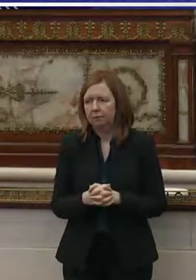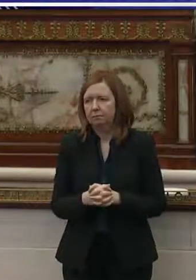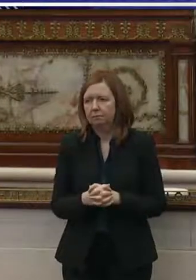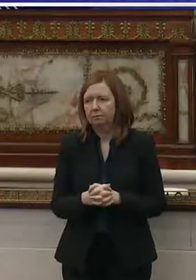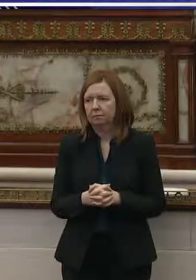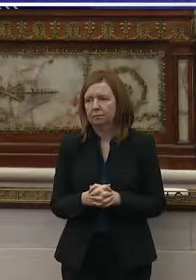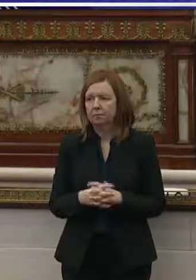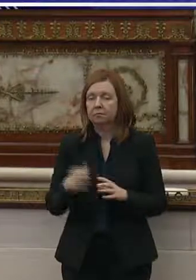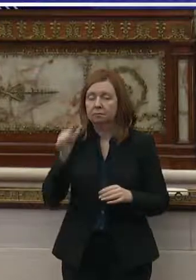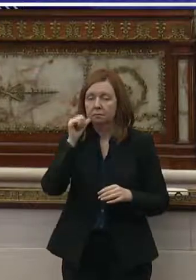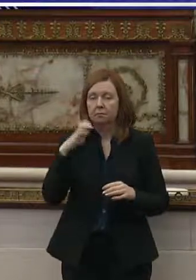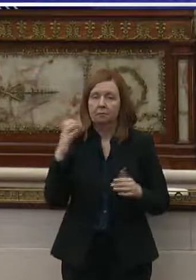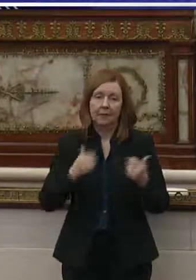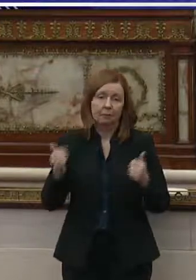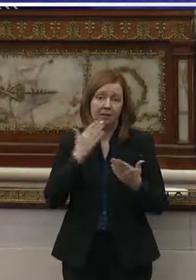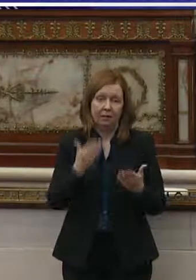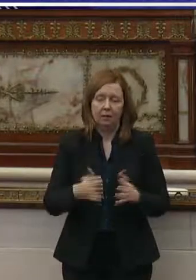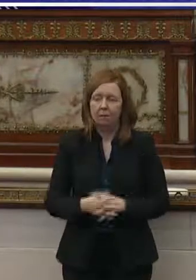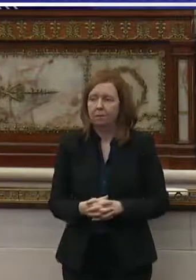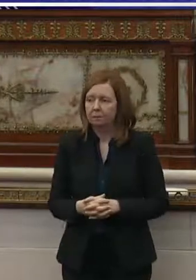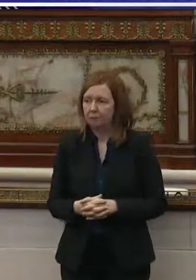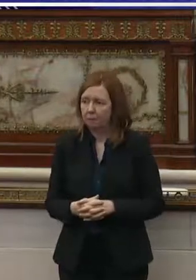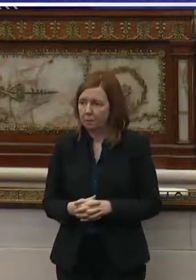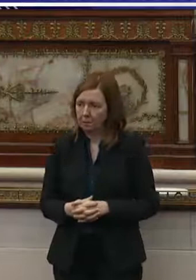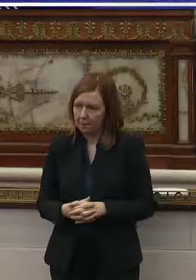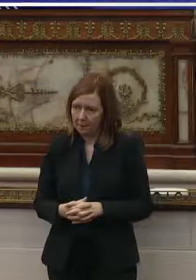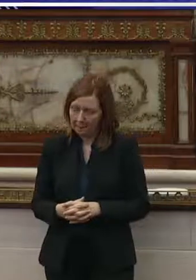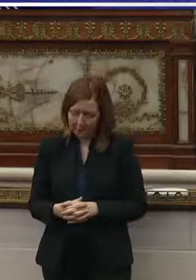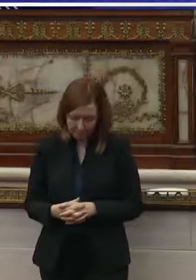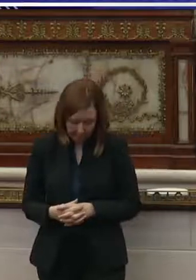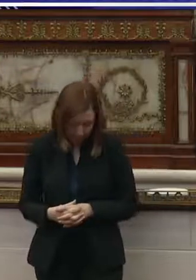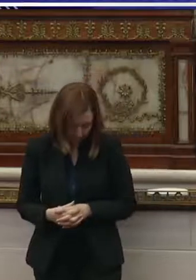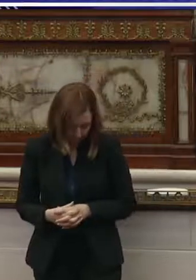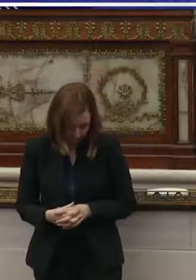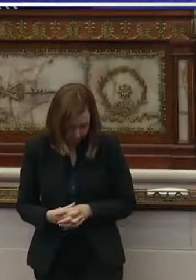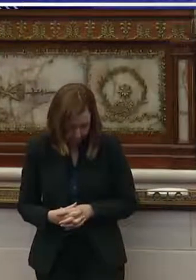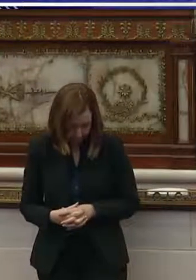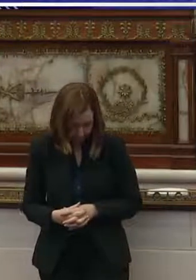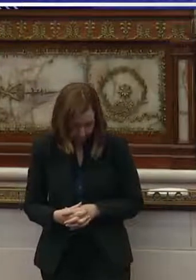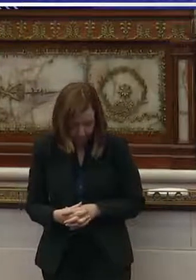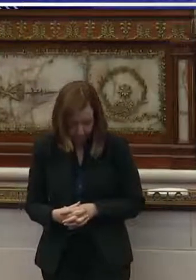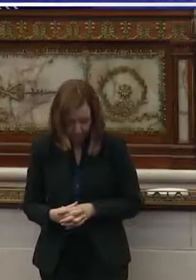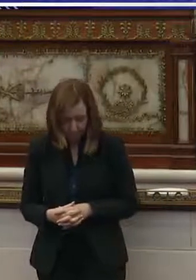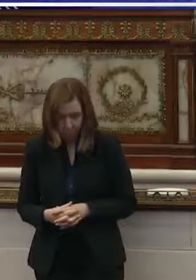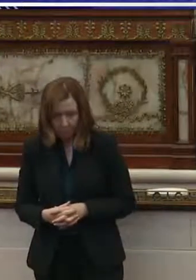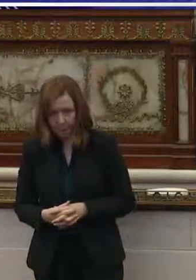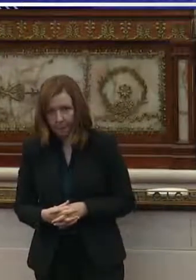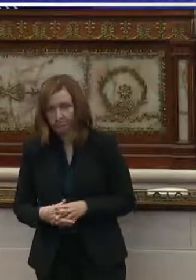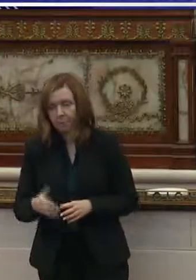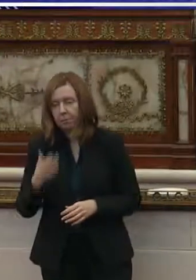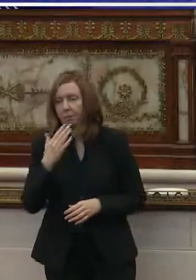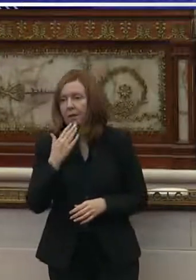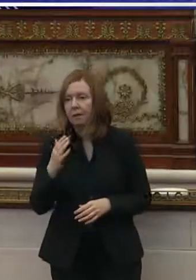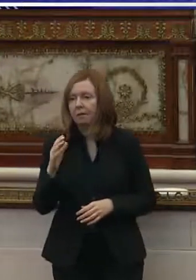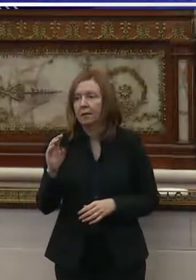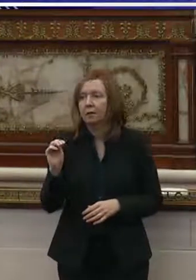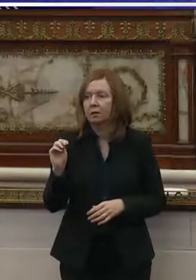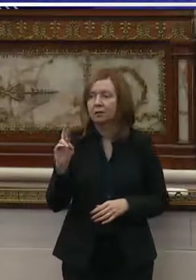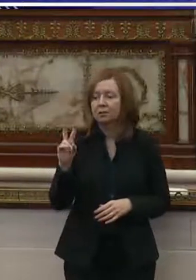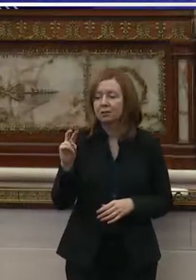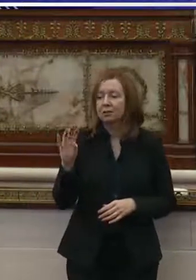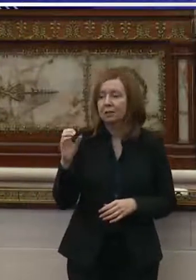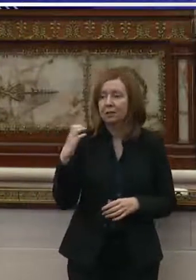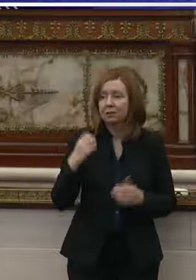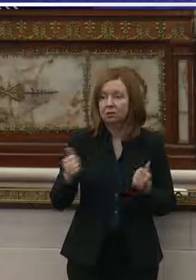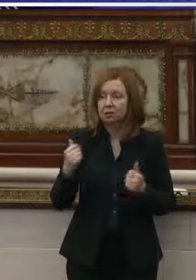Madam Chair, thank you. Thank you, Mr. Vice Chair.